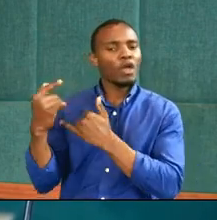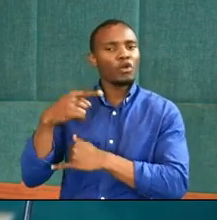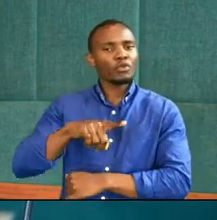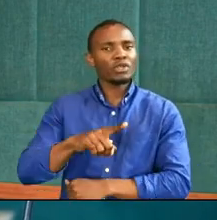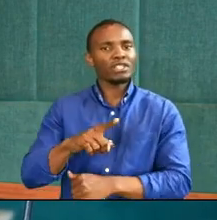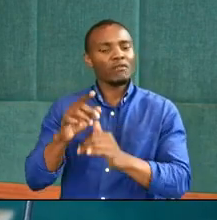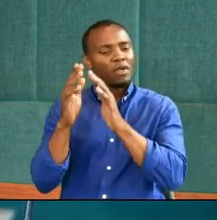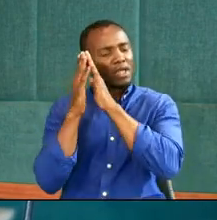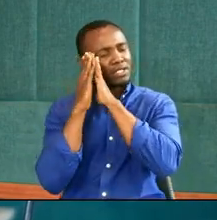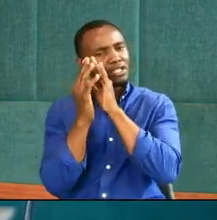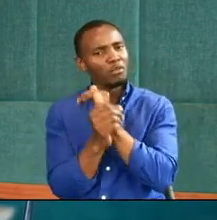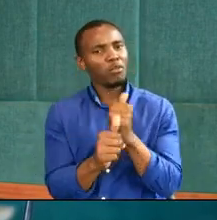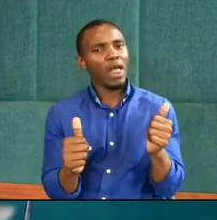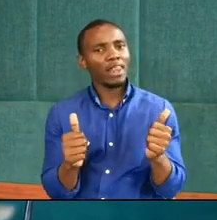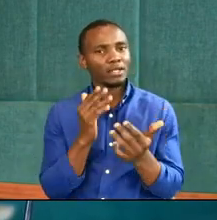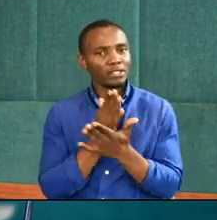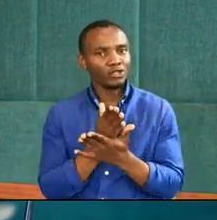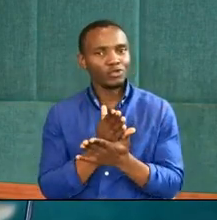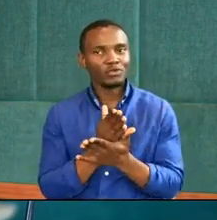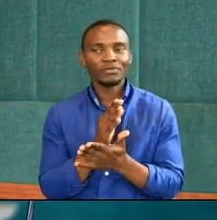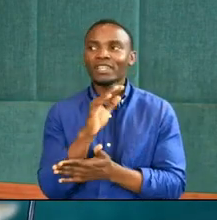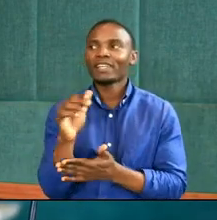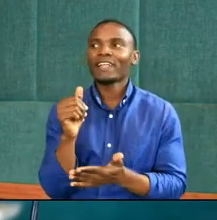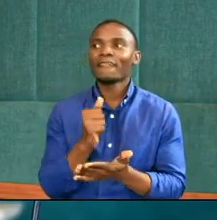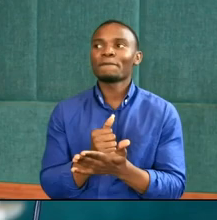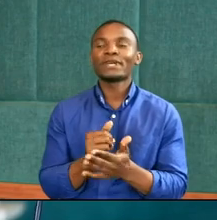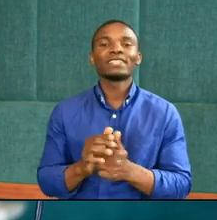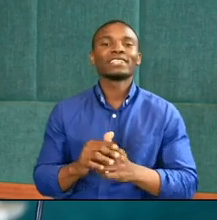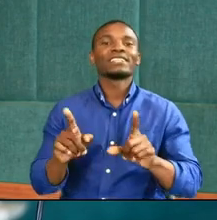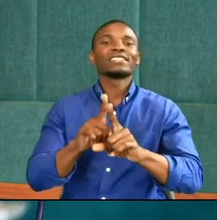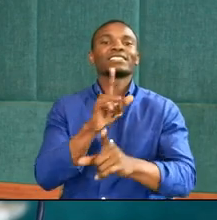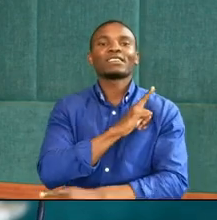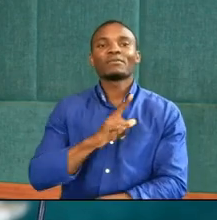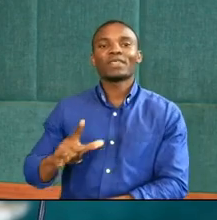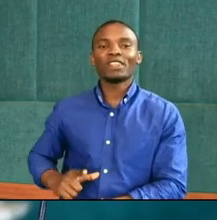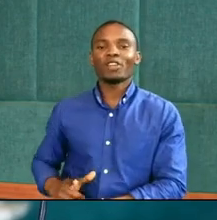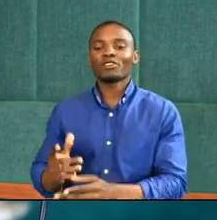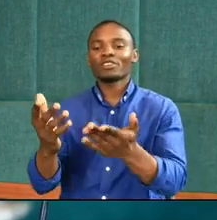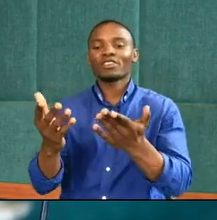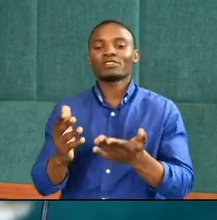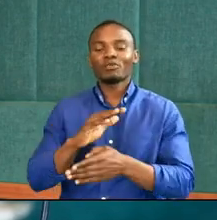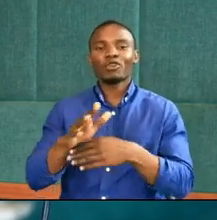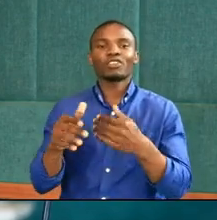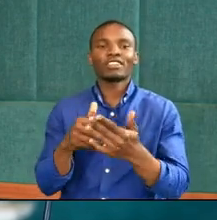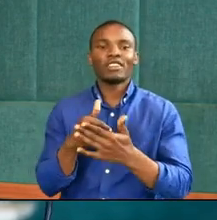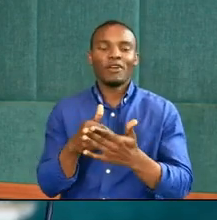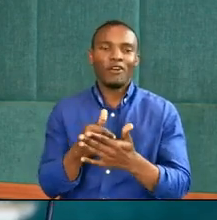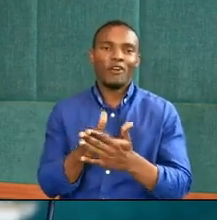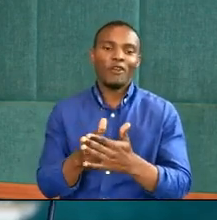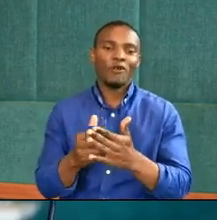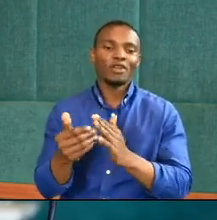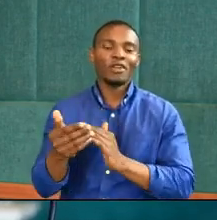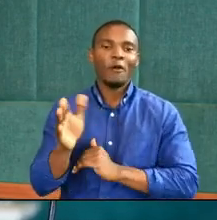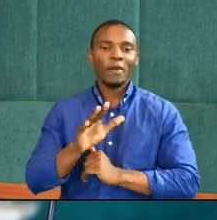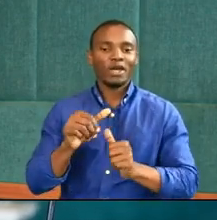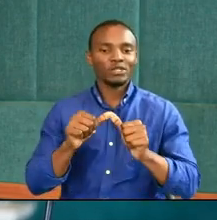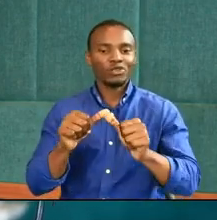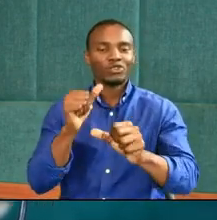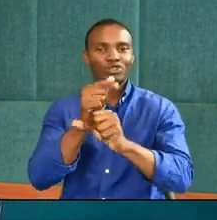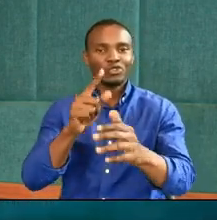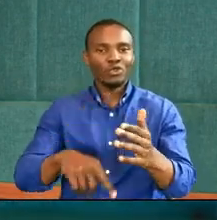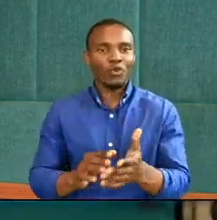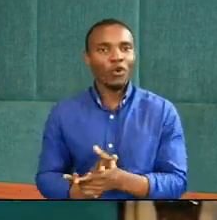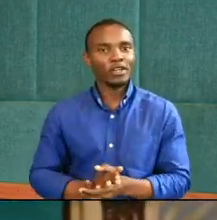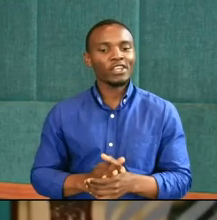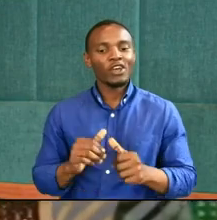did you? Amen? Yes, and the Lord has brought us back again here this morning to continue to do